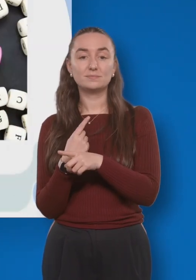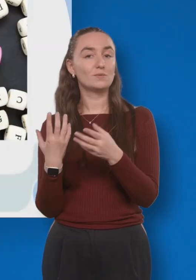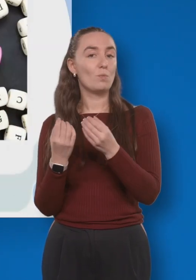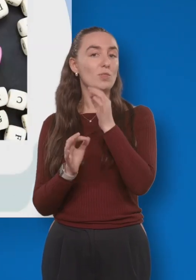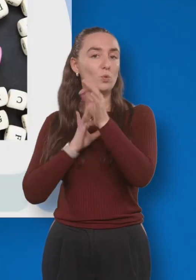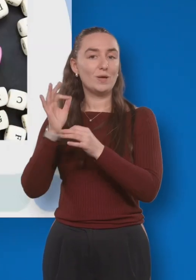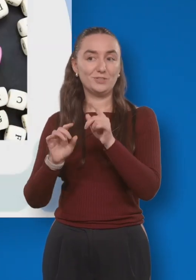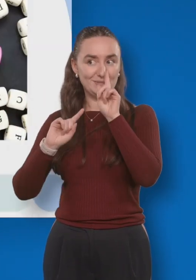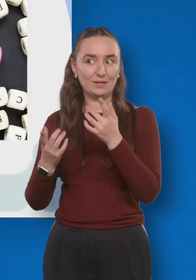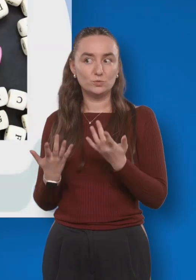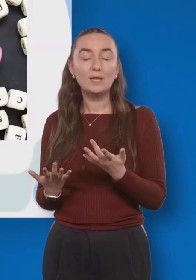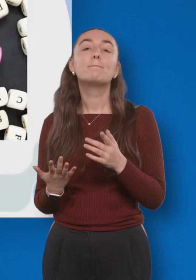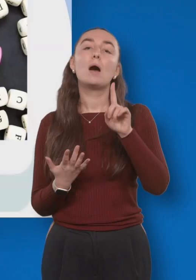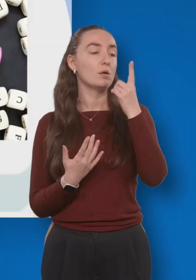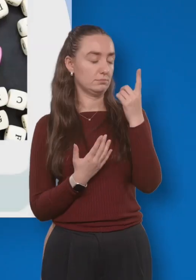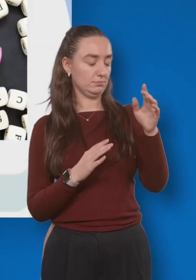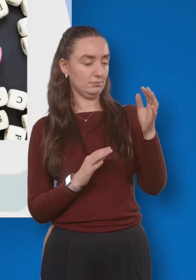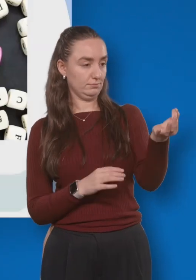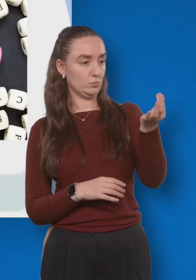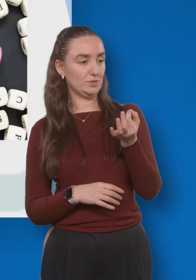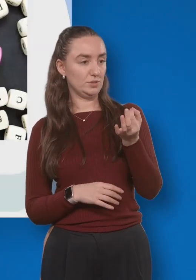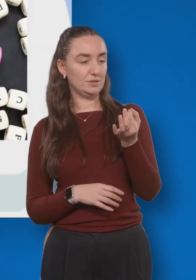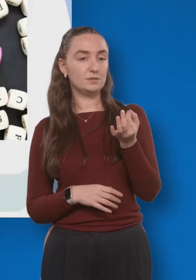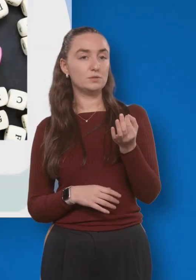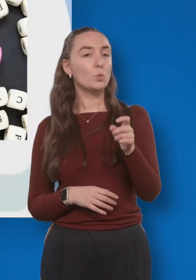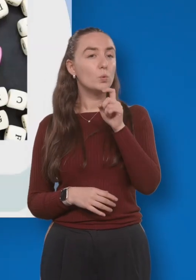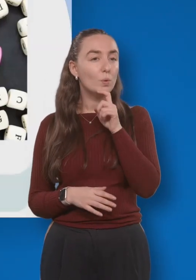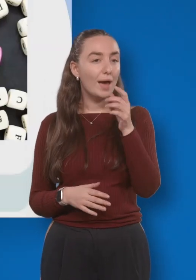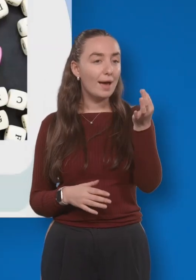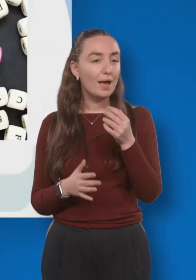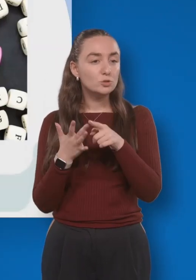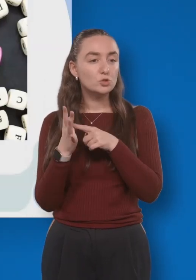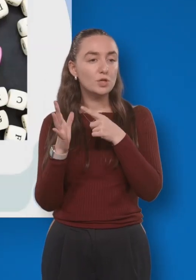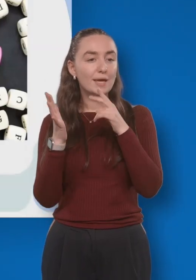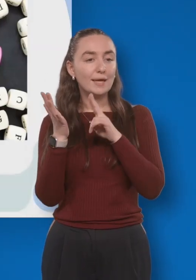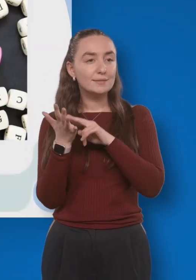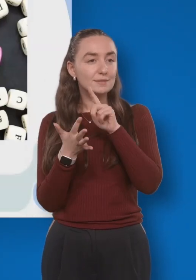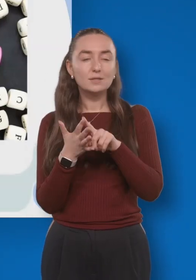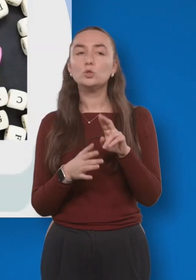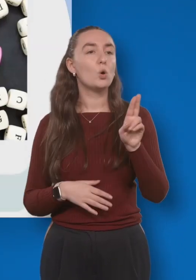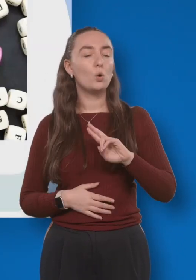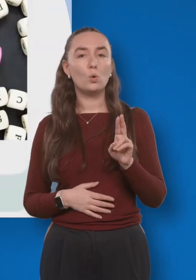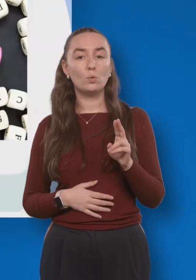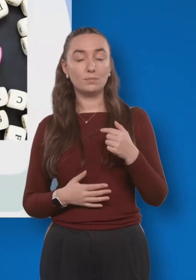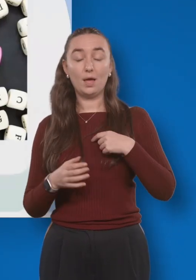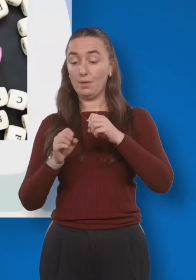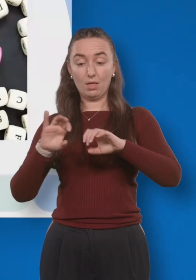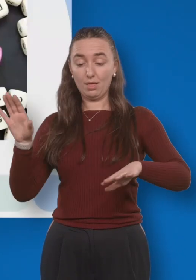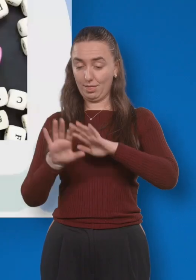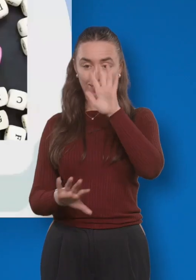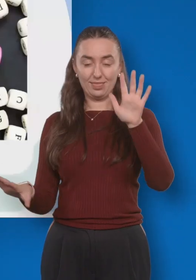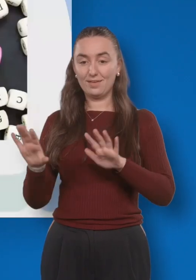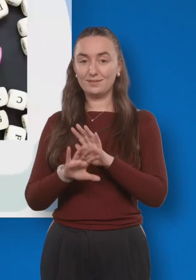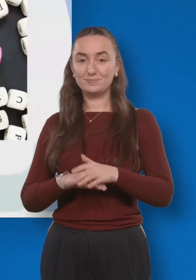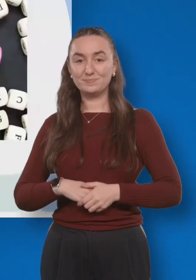managing to do today. Jane is asking. Is it Jane? Sorry. No, sorry. I'm losing